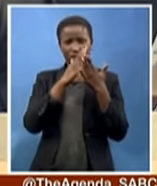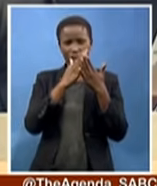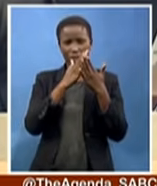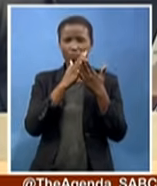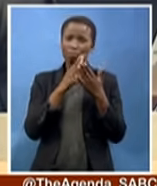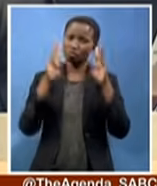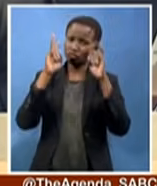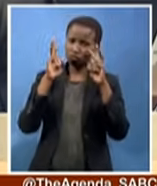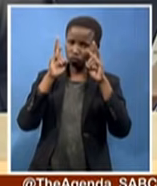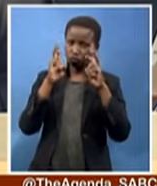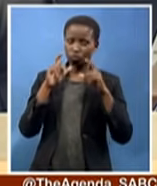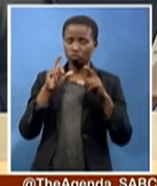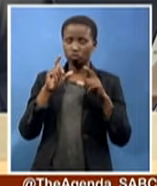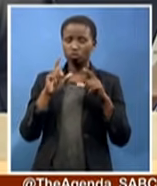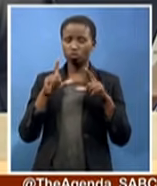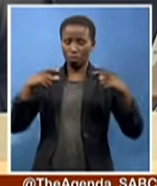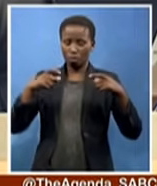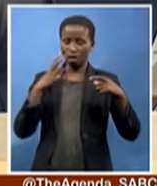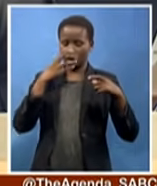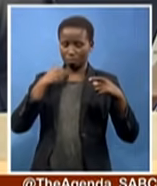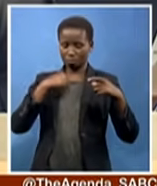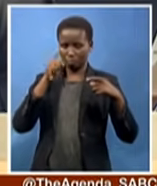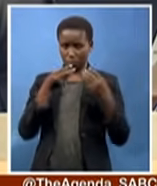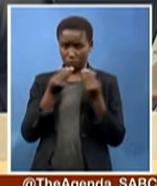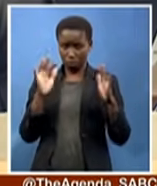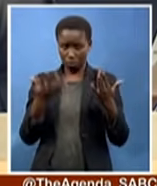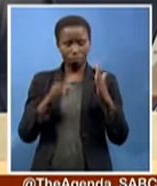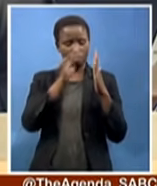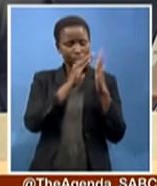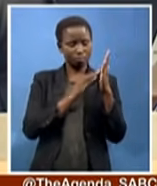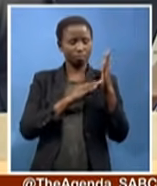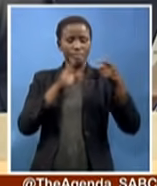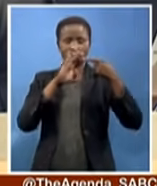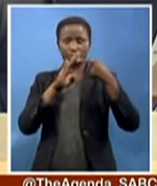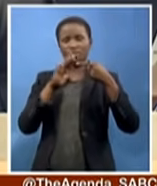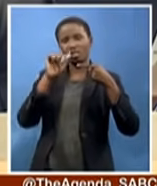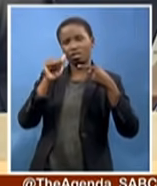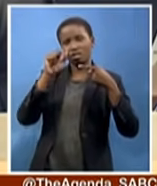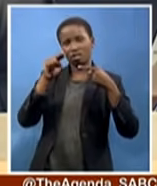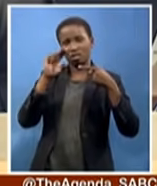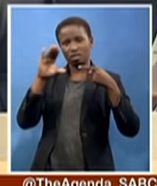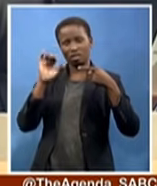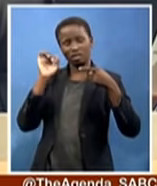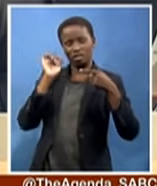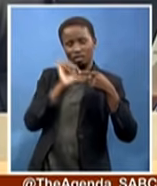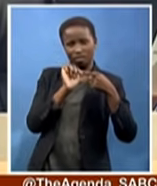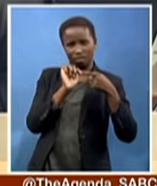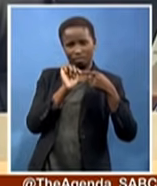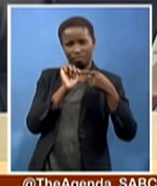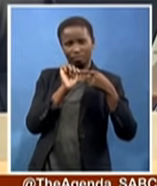of these is the ANC's approach to cadre development